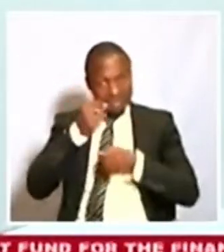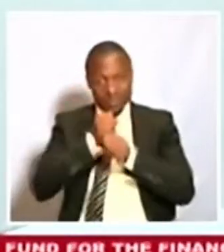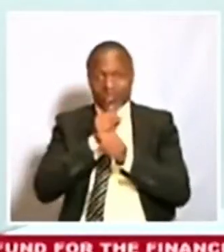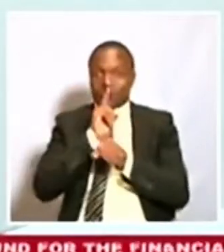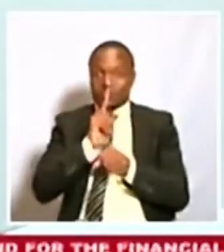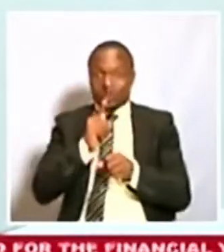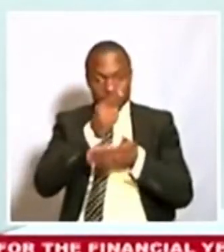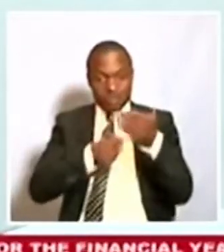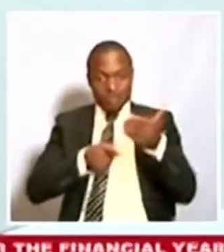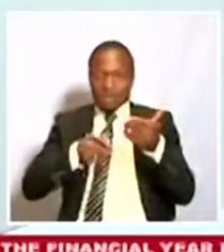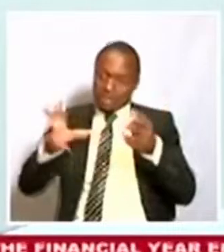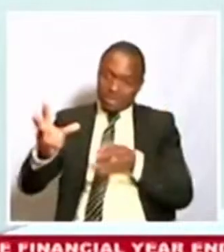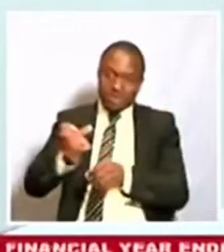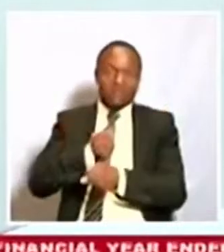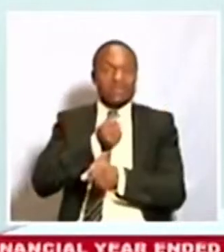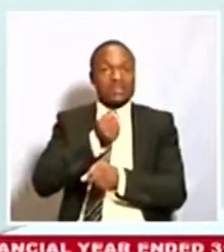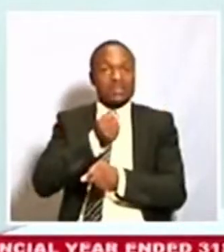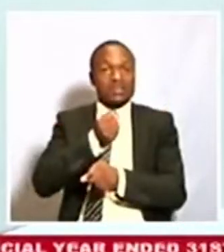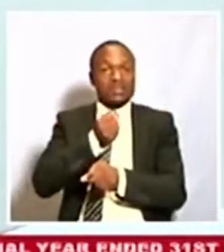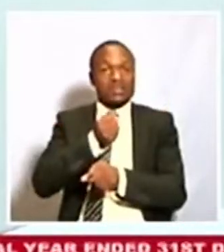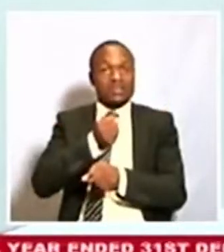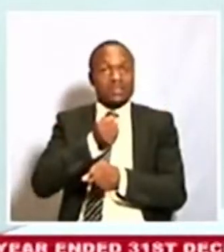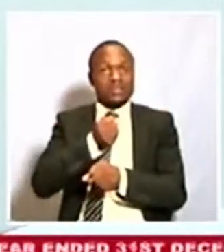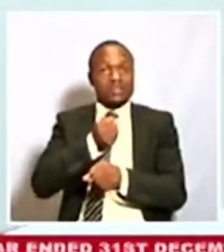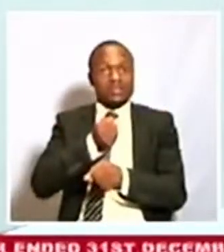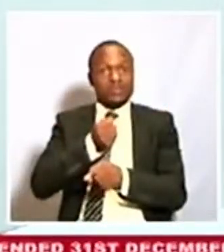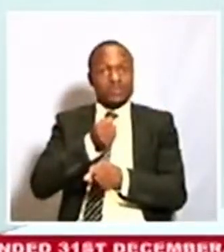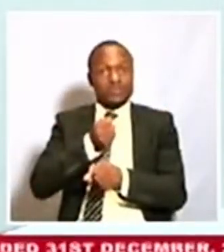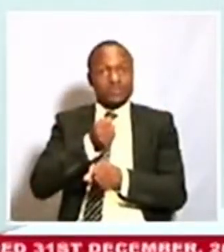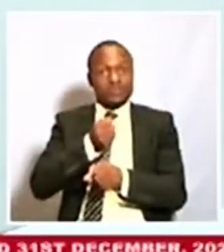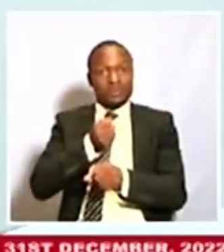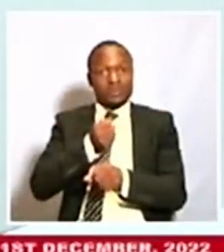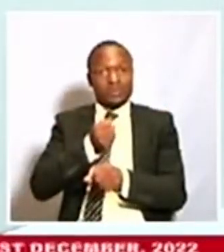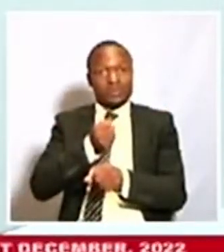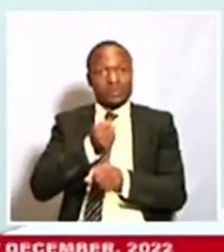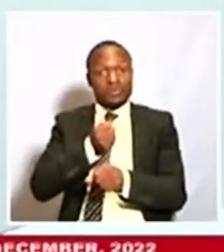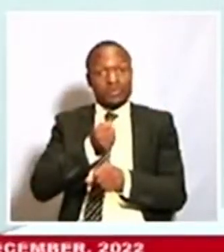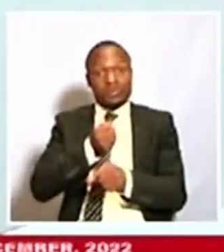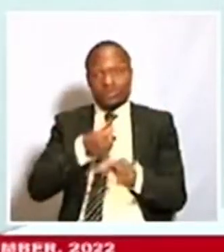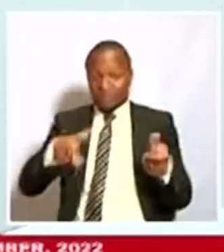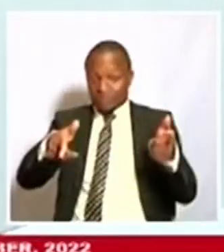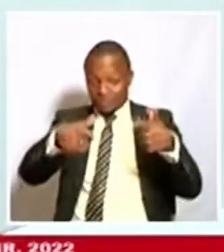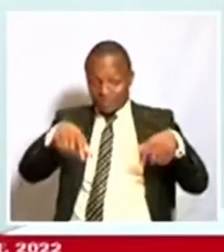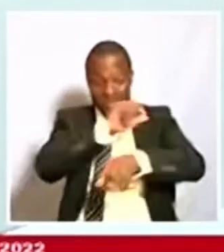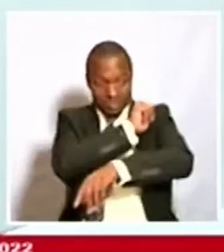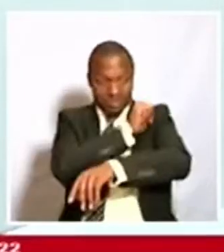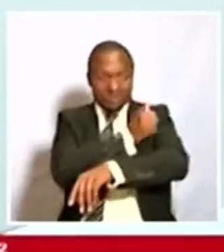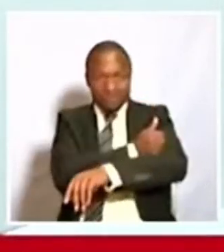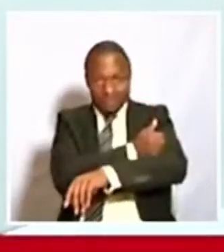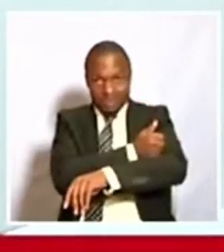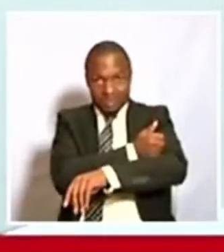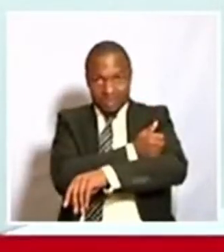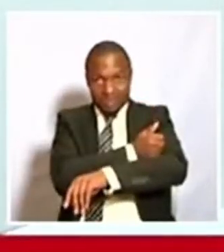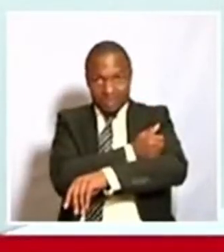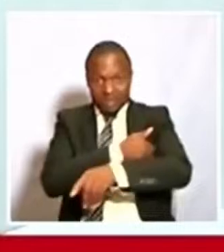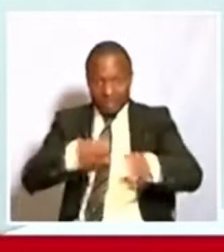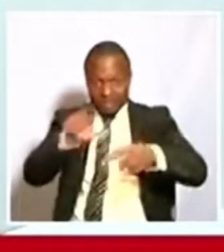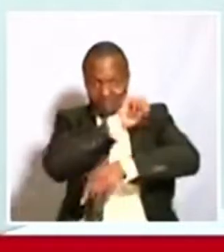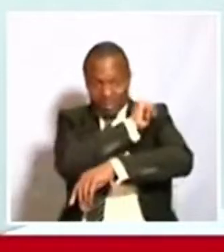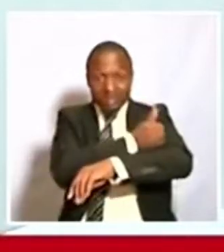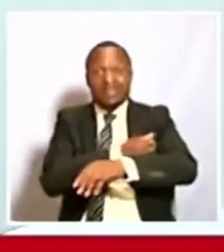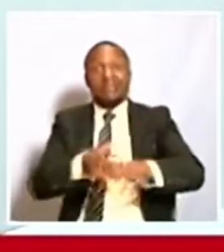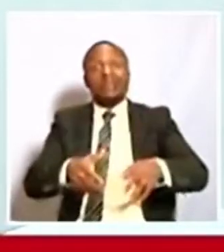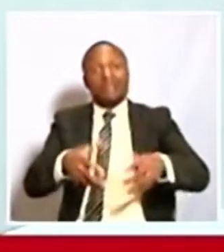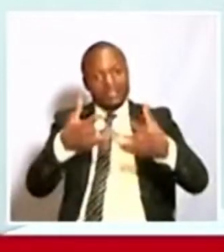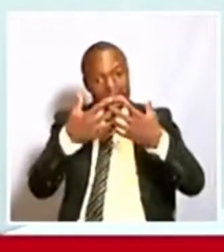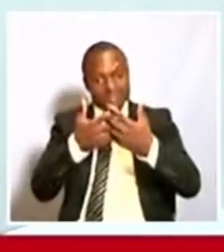sure that what we get from our technocrats, because local authorities are the engine of development, and if